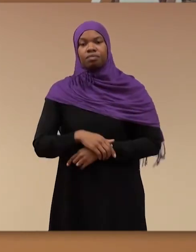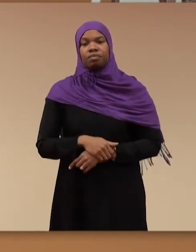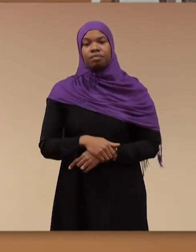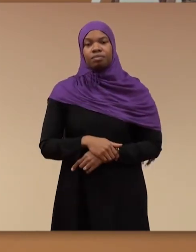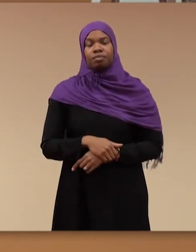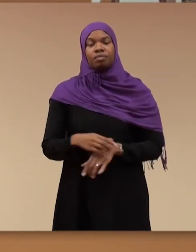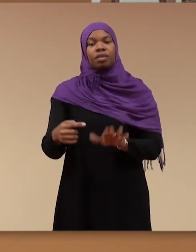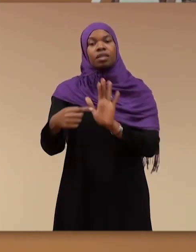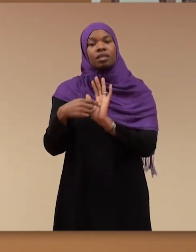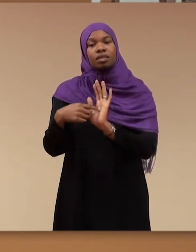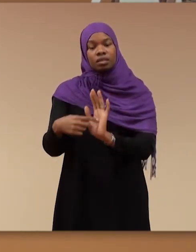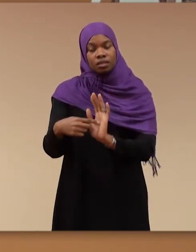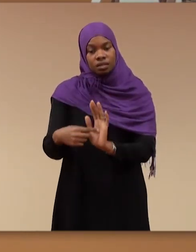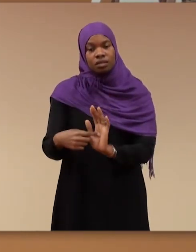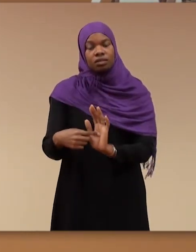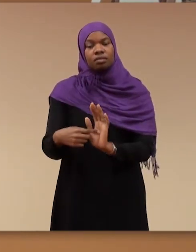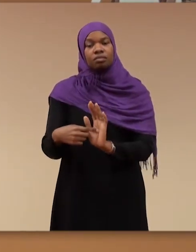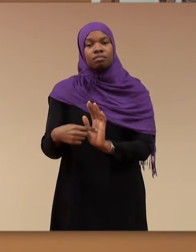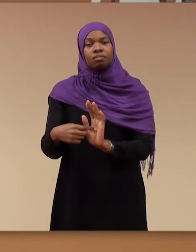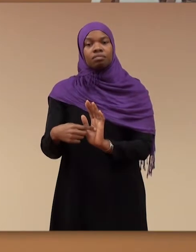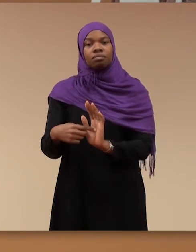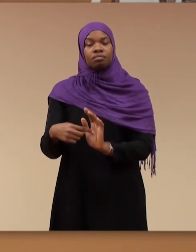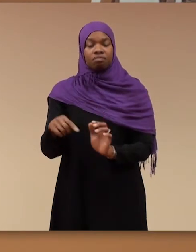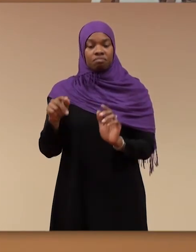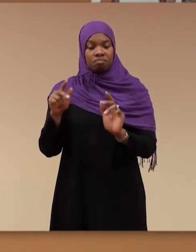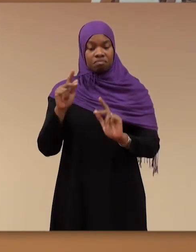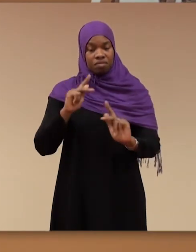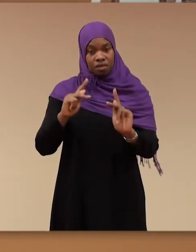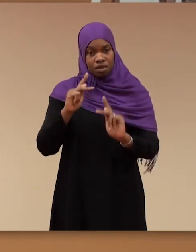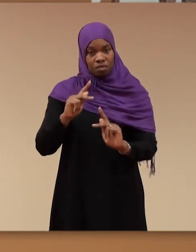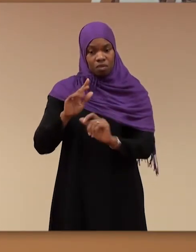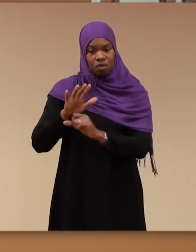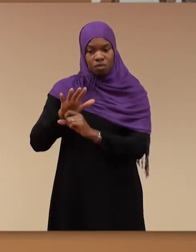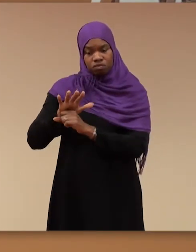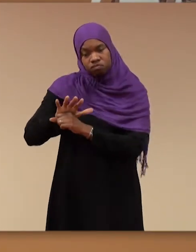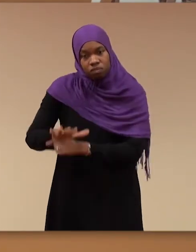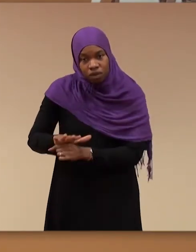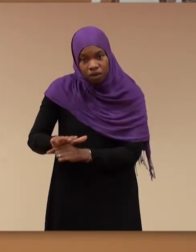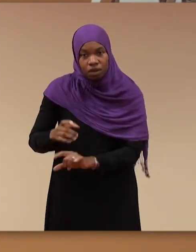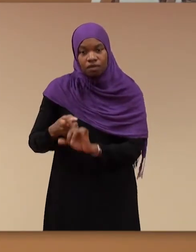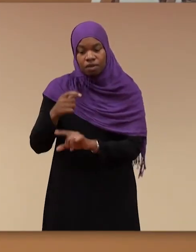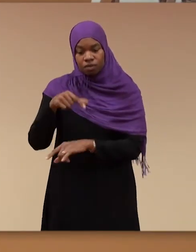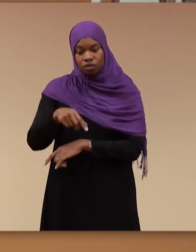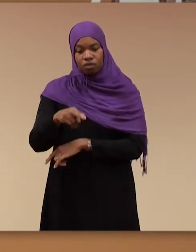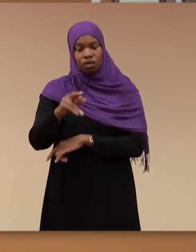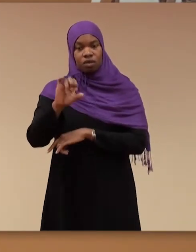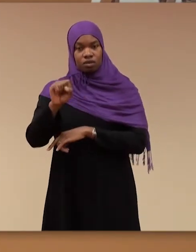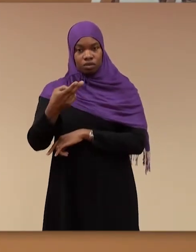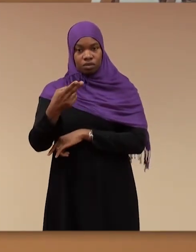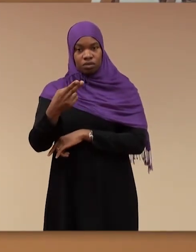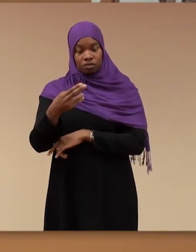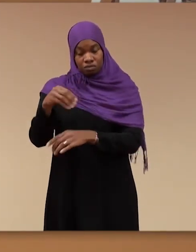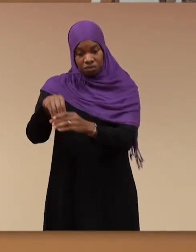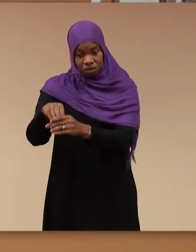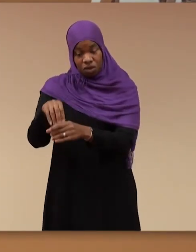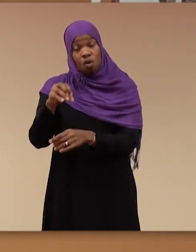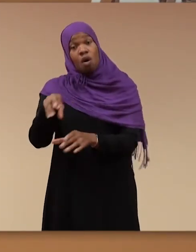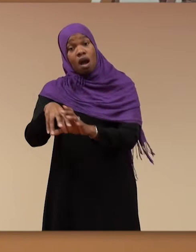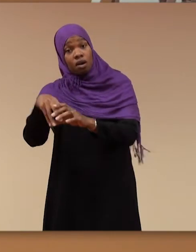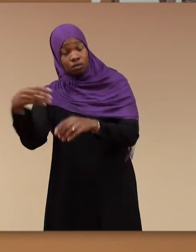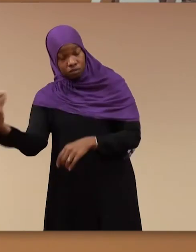person who is oppressed from Quraysh or outside Quraysh who would have a grievance or has